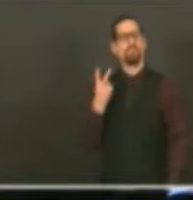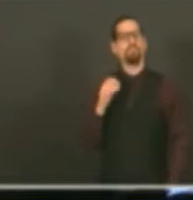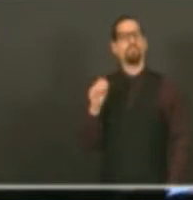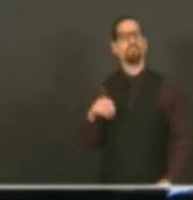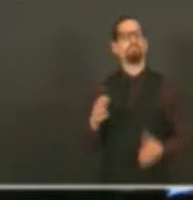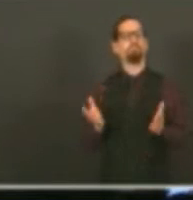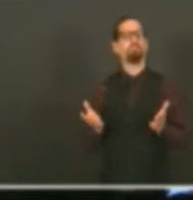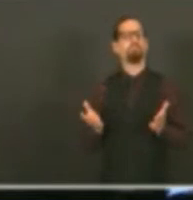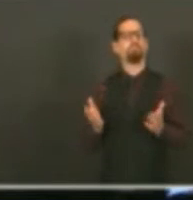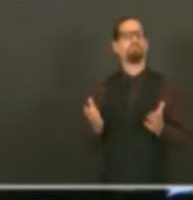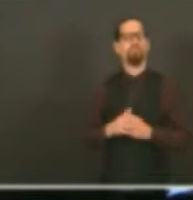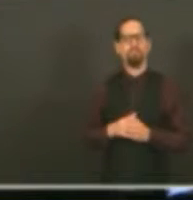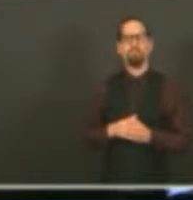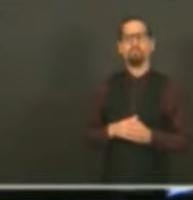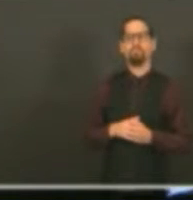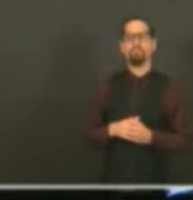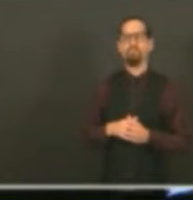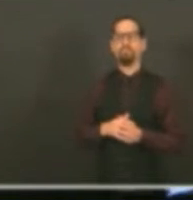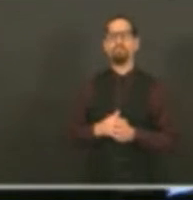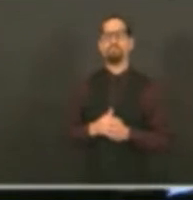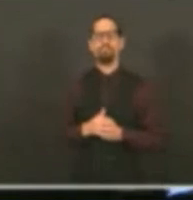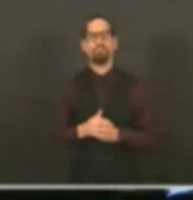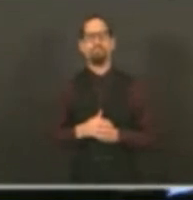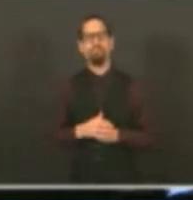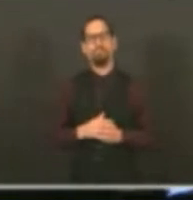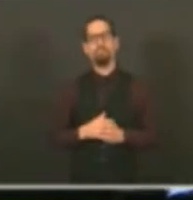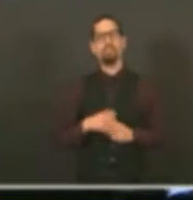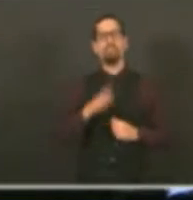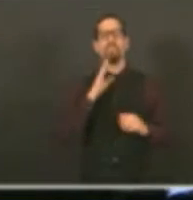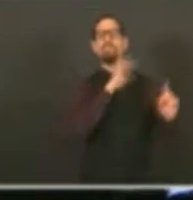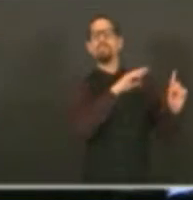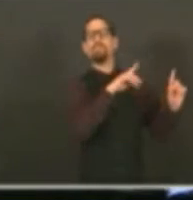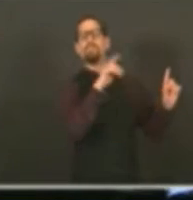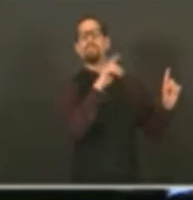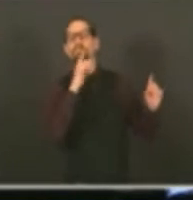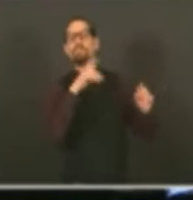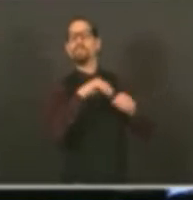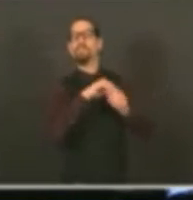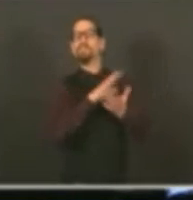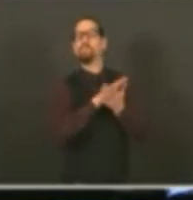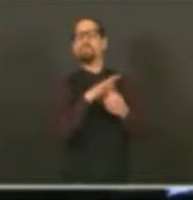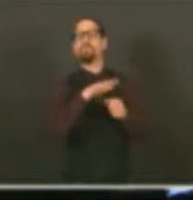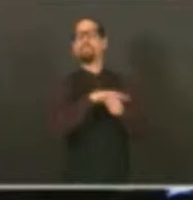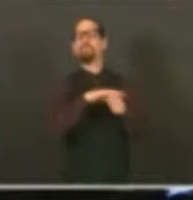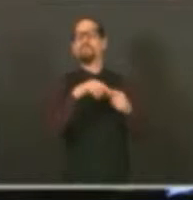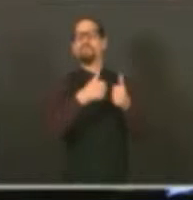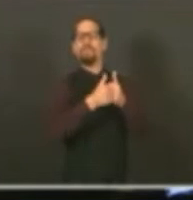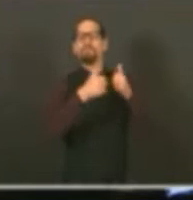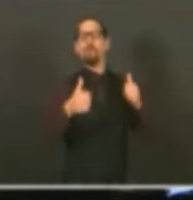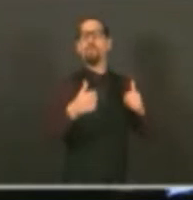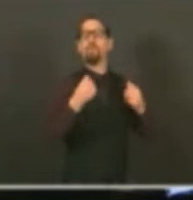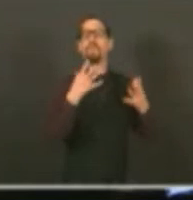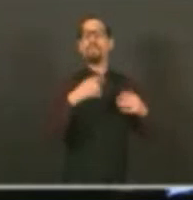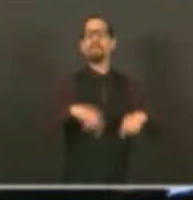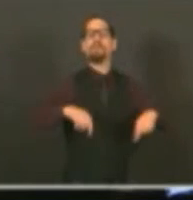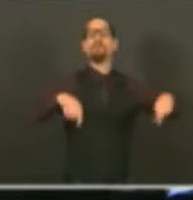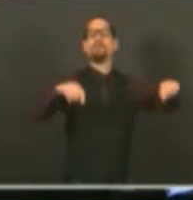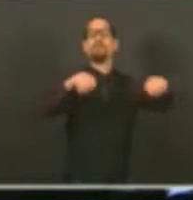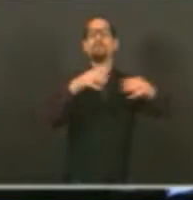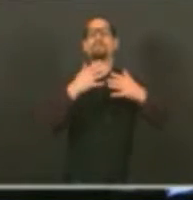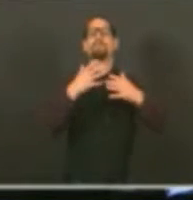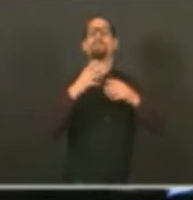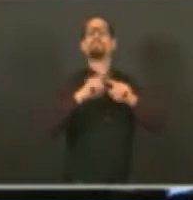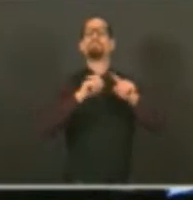In regards to you calling out some school districts who are going to remote learning, a lot of these school districts, or the unions have said it's because of